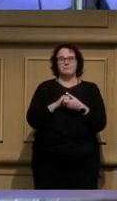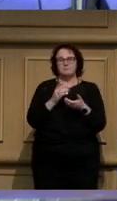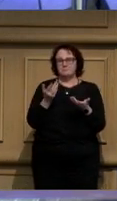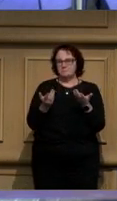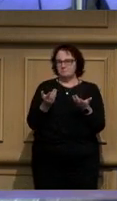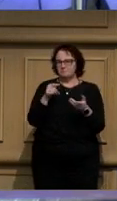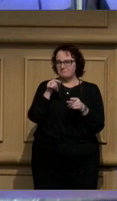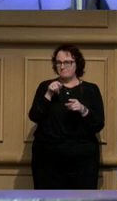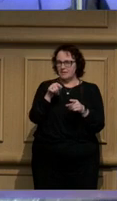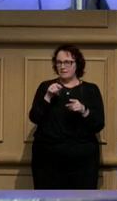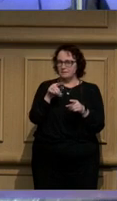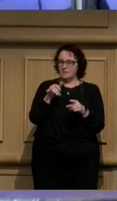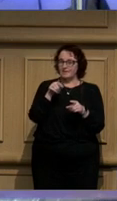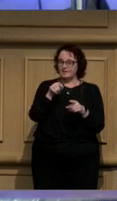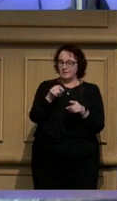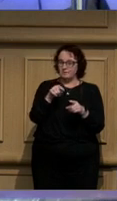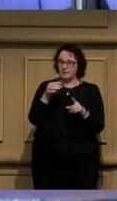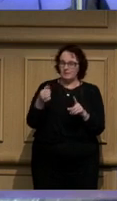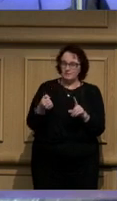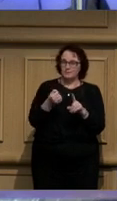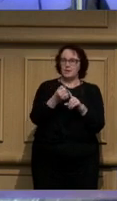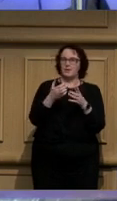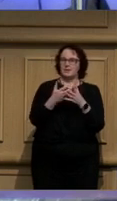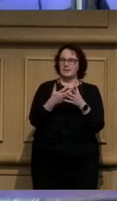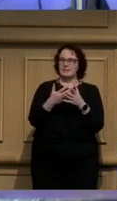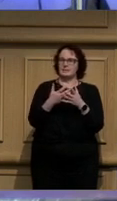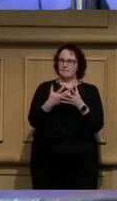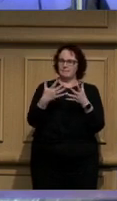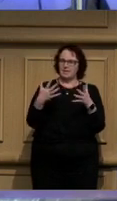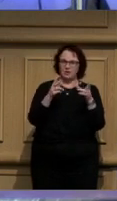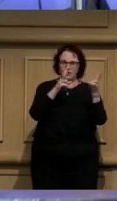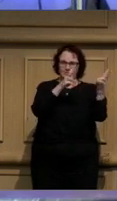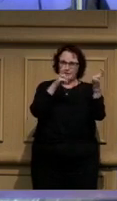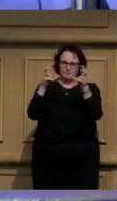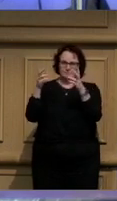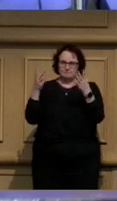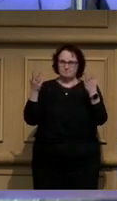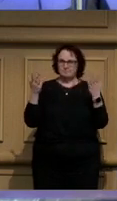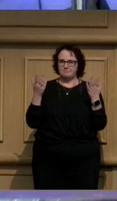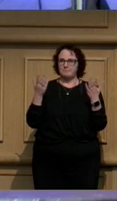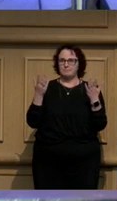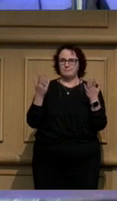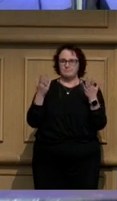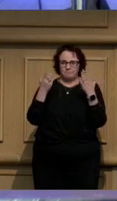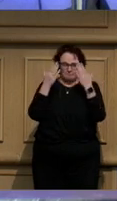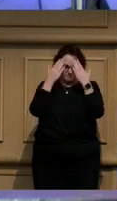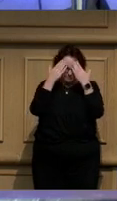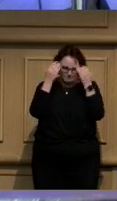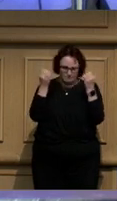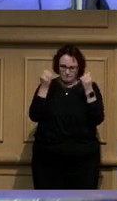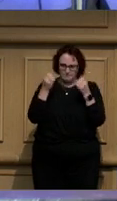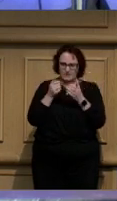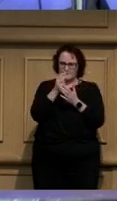might impact on these larger themes, I don't know. I think the artists of the